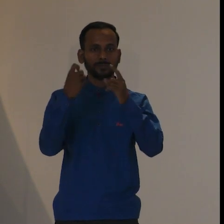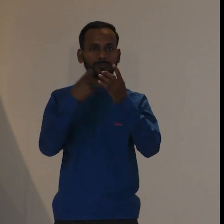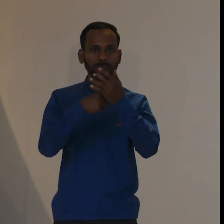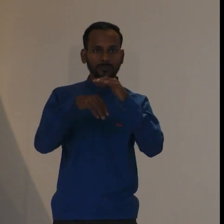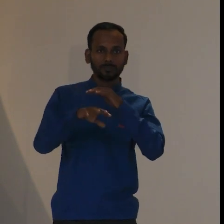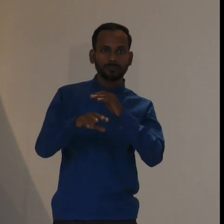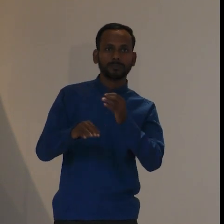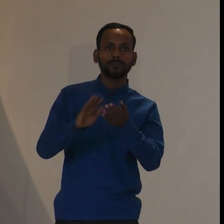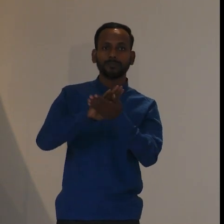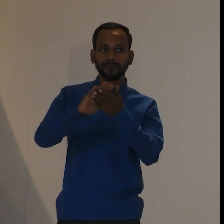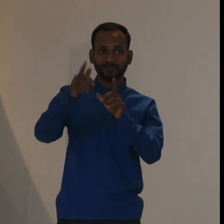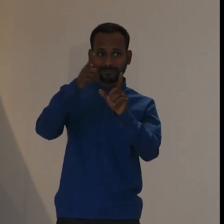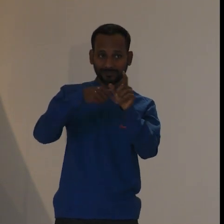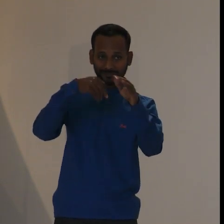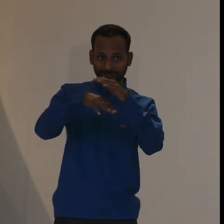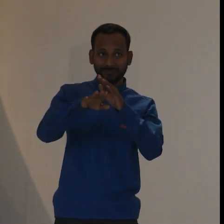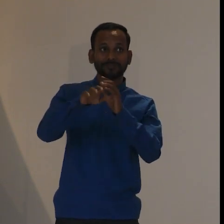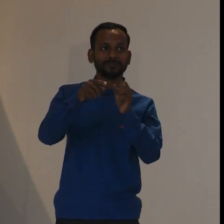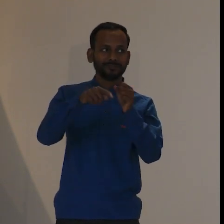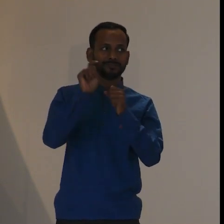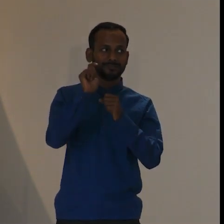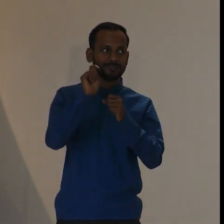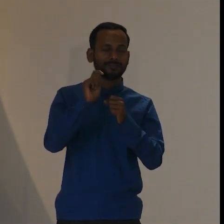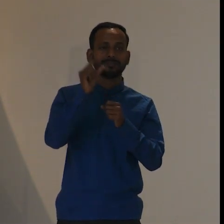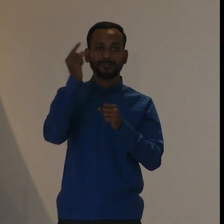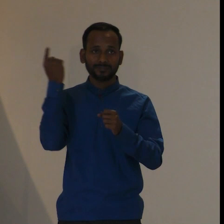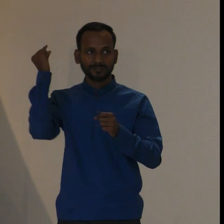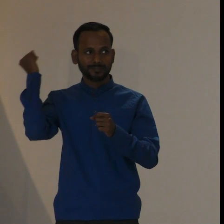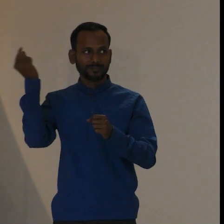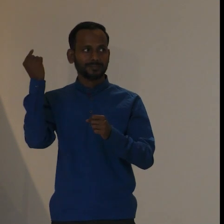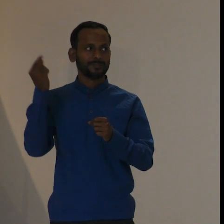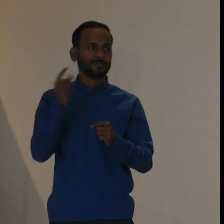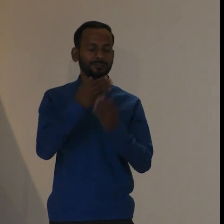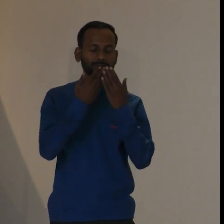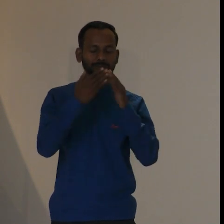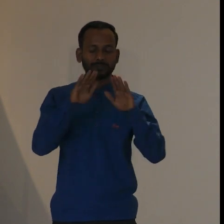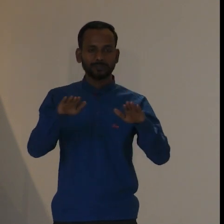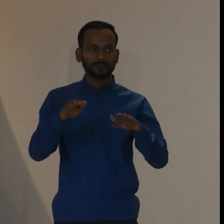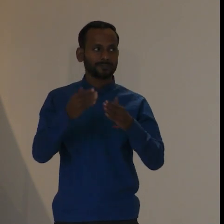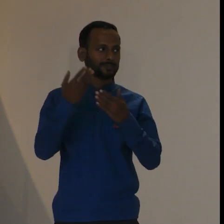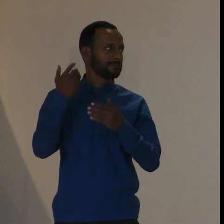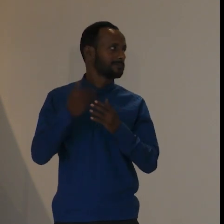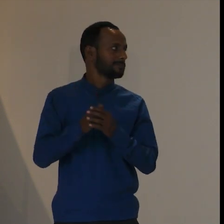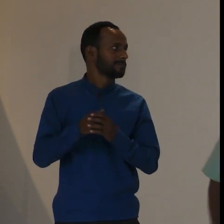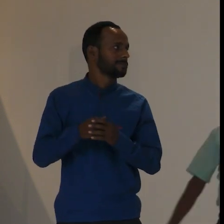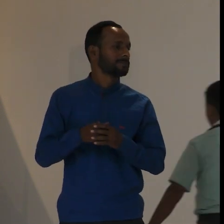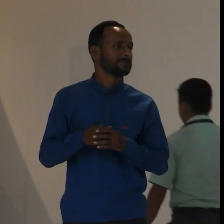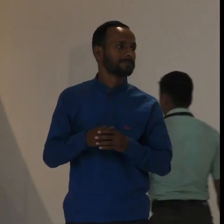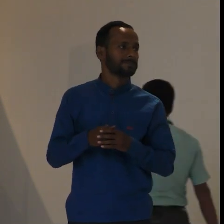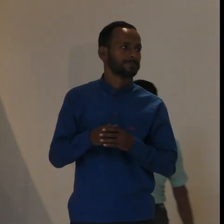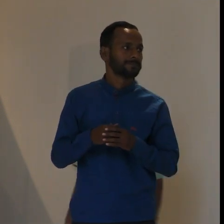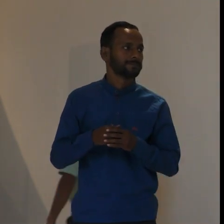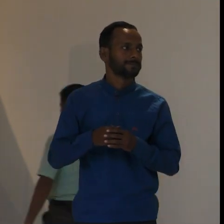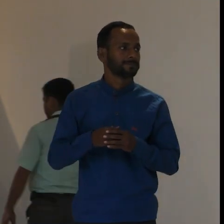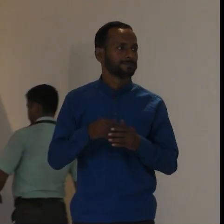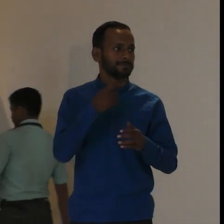on the forum Chai with History and the podcast Chip in Away, which is also incidentally his Instagram handle. Thank